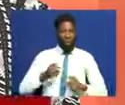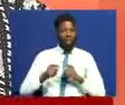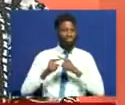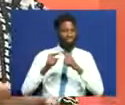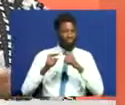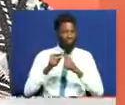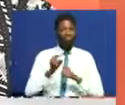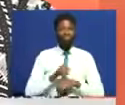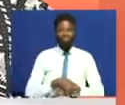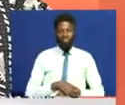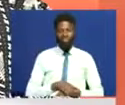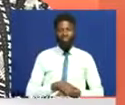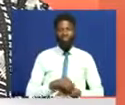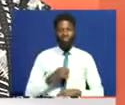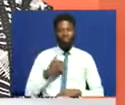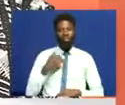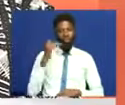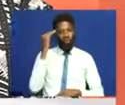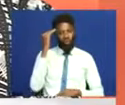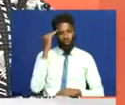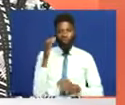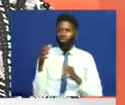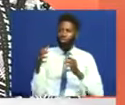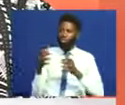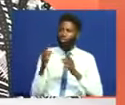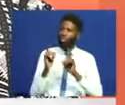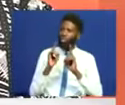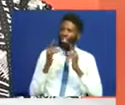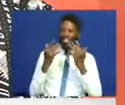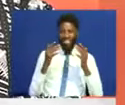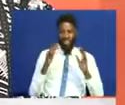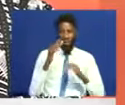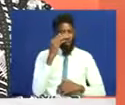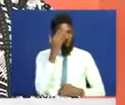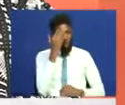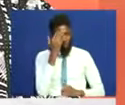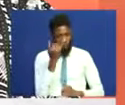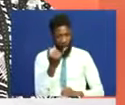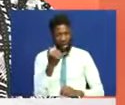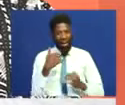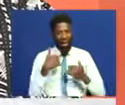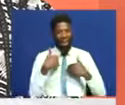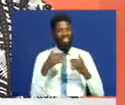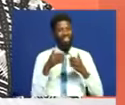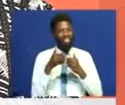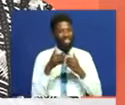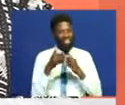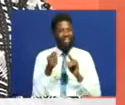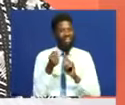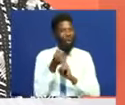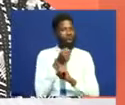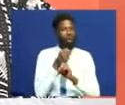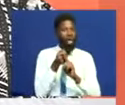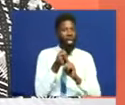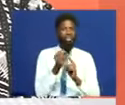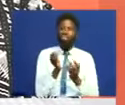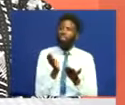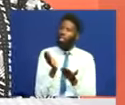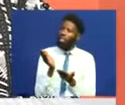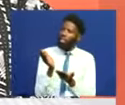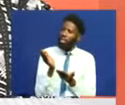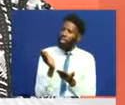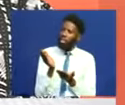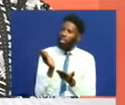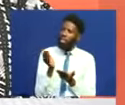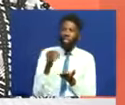sure my colleagues went and delved into that, is actually because there is sexual violence that is intimated as